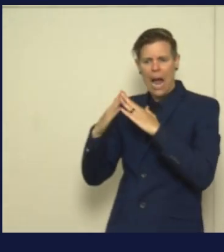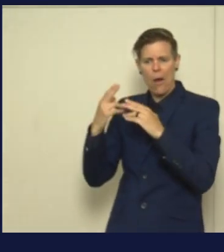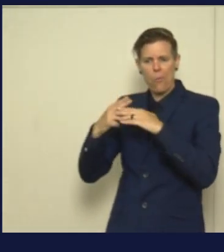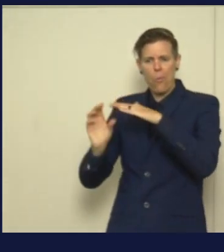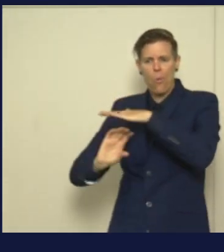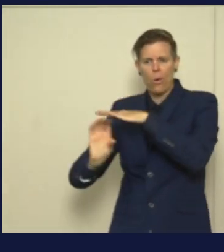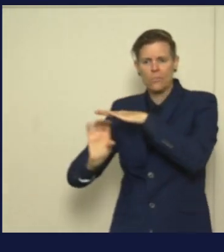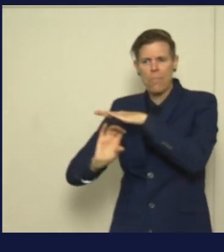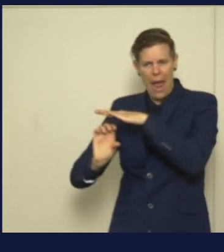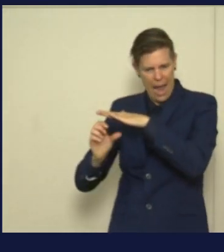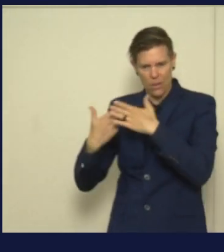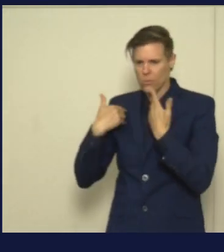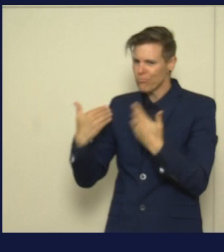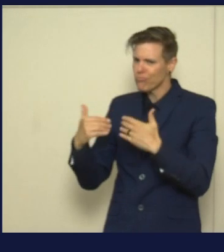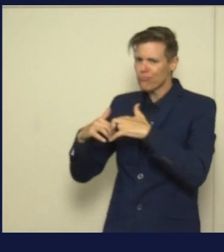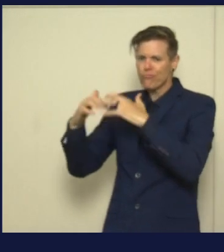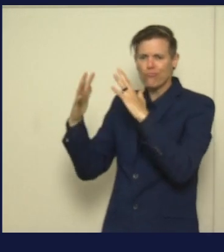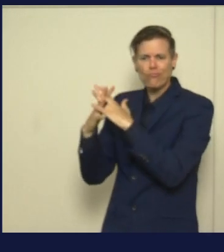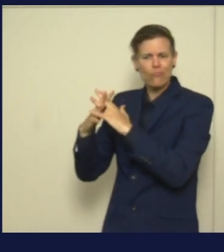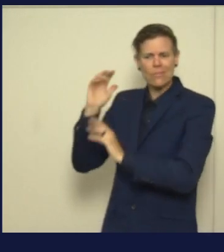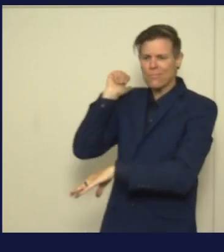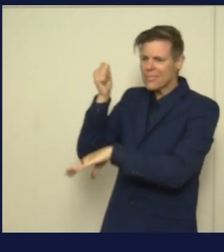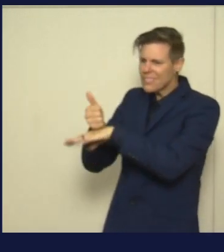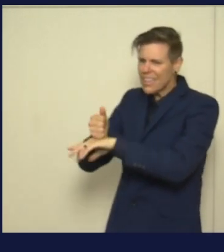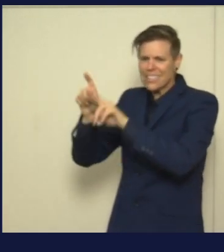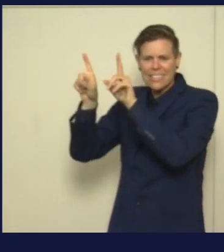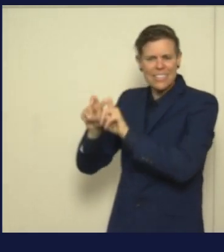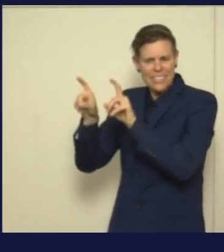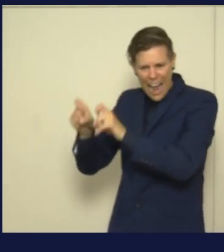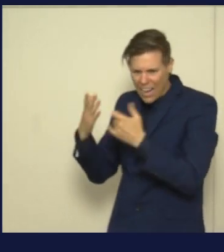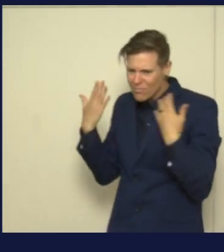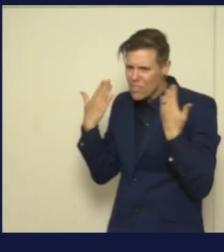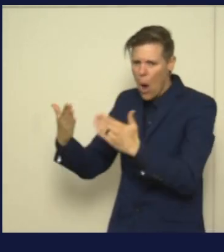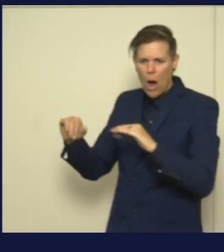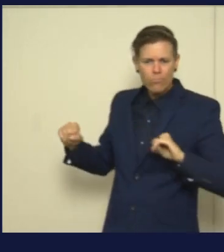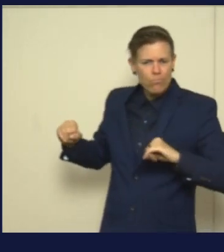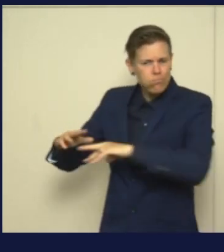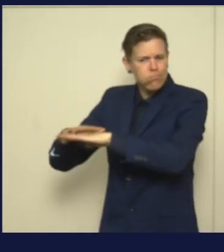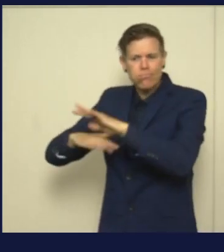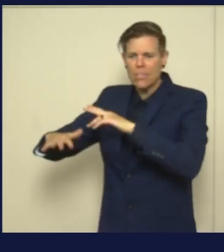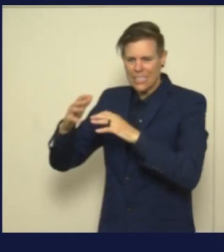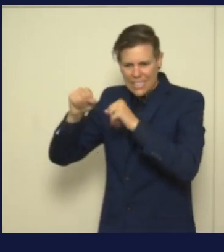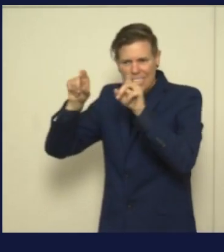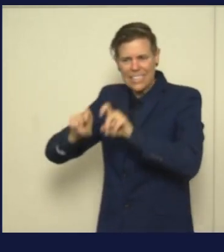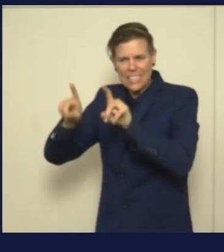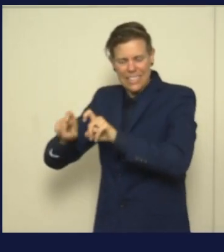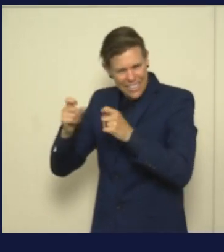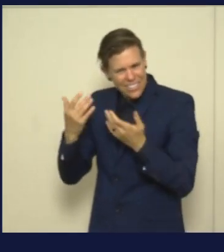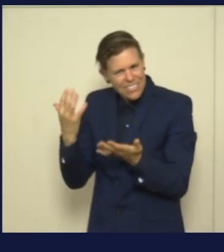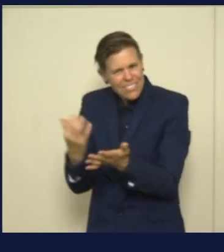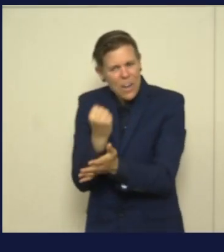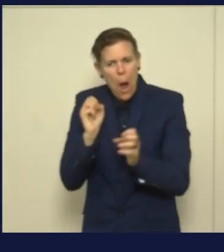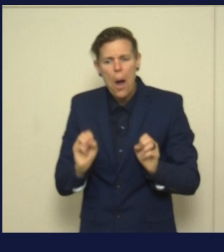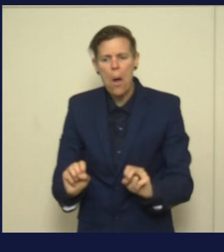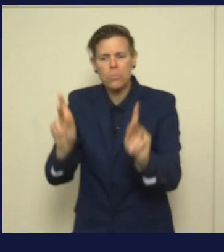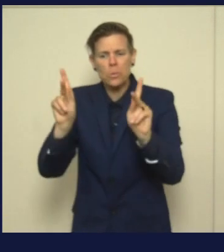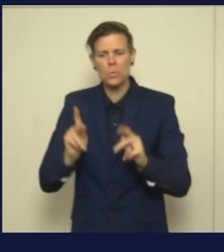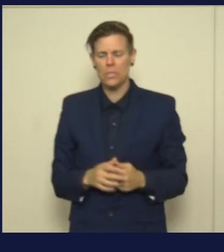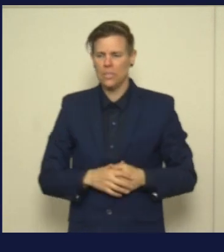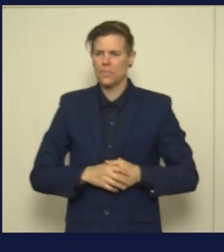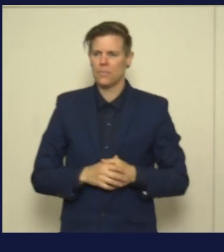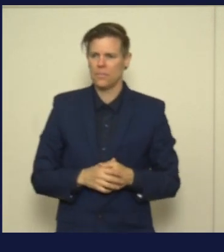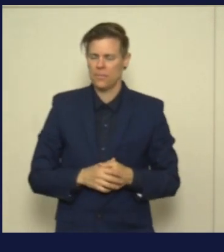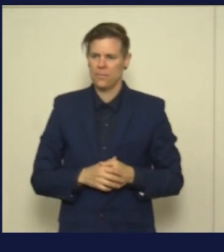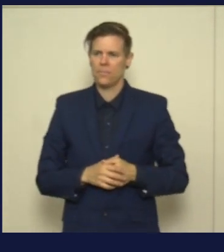health testing sites. We must have more people showing up, and we're going to keep increasing testing opportunities in